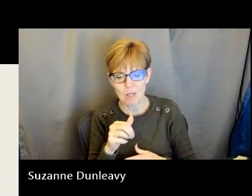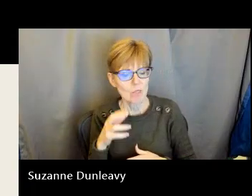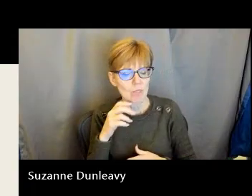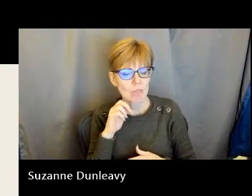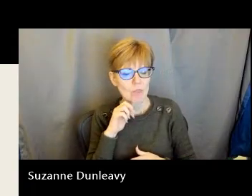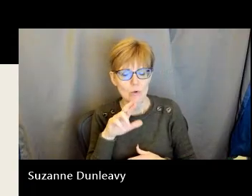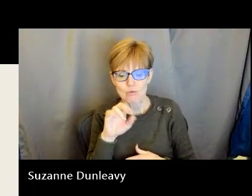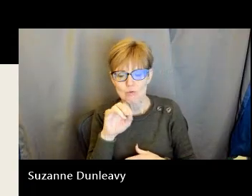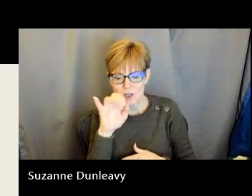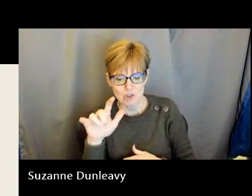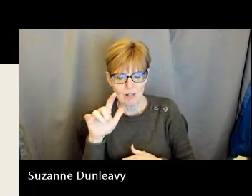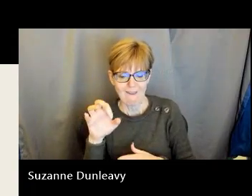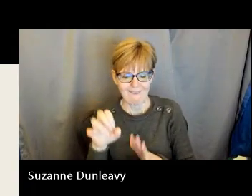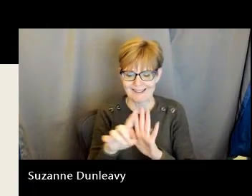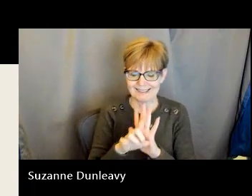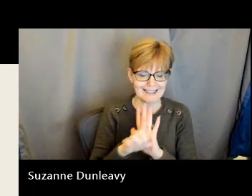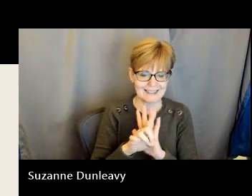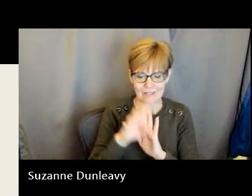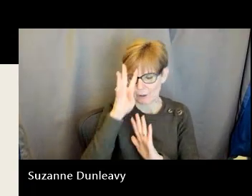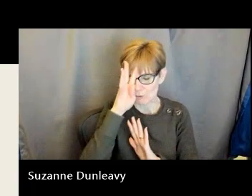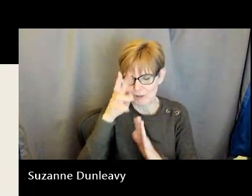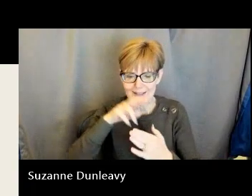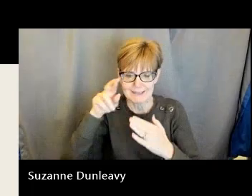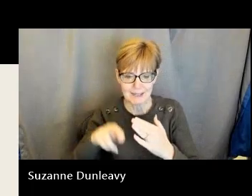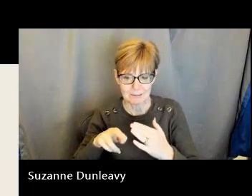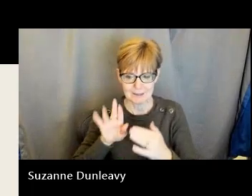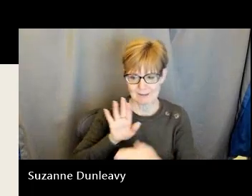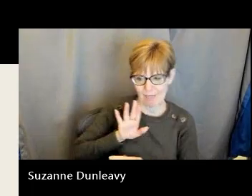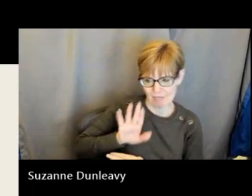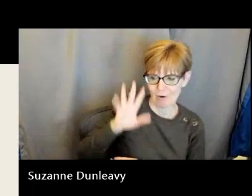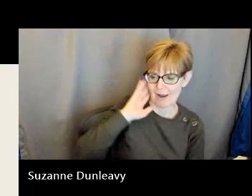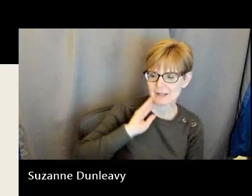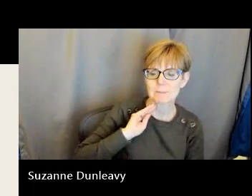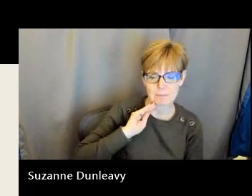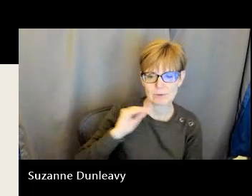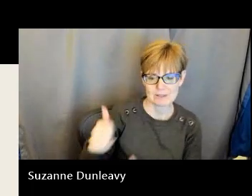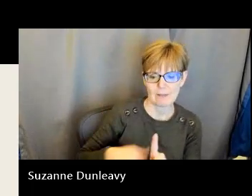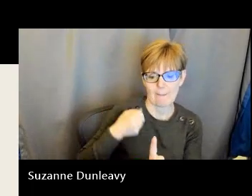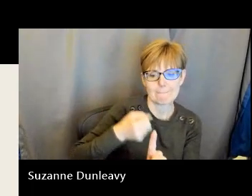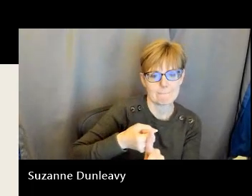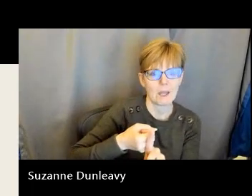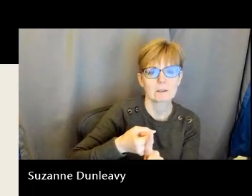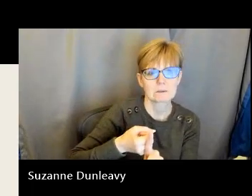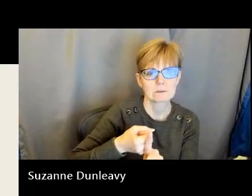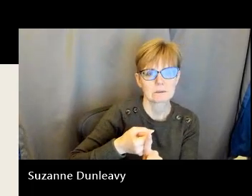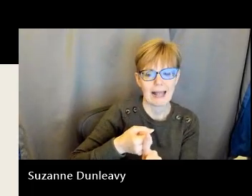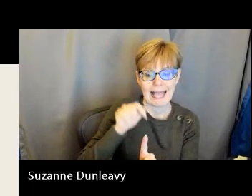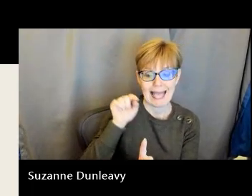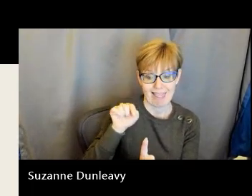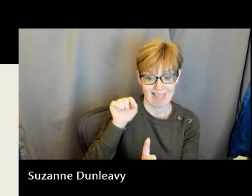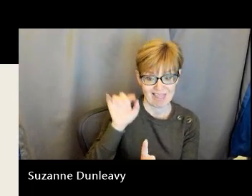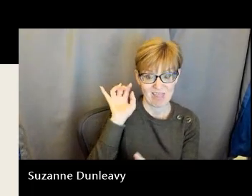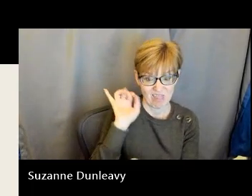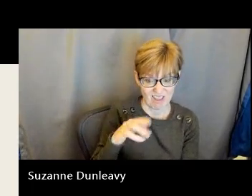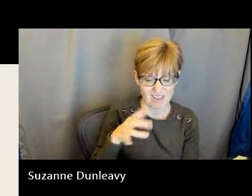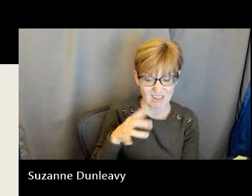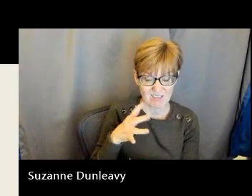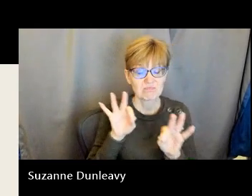right? It's their experiences that has the impact. And that is a really, really